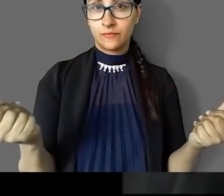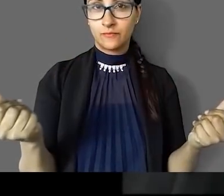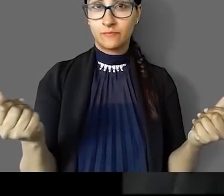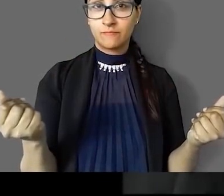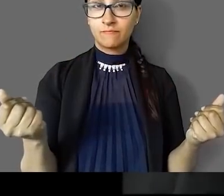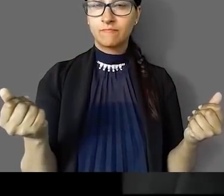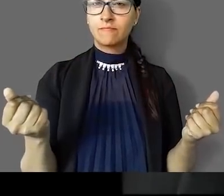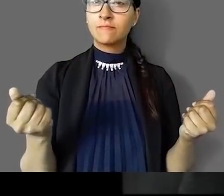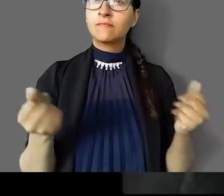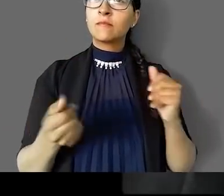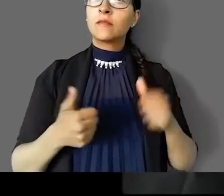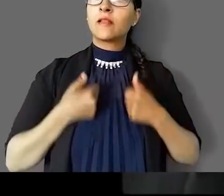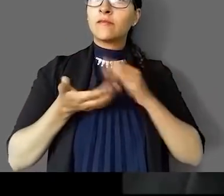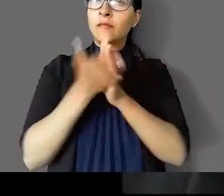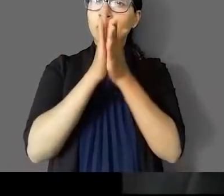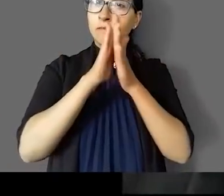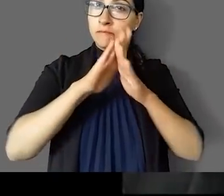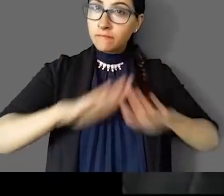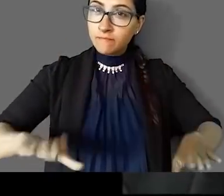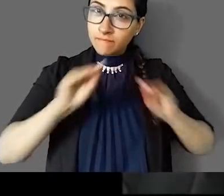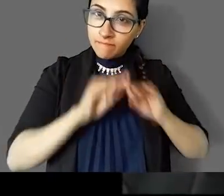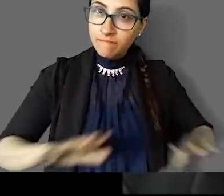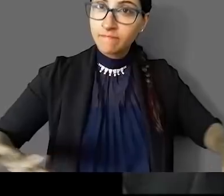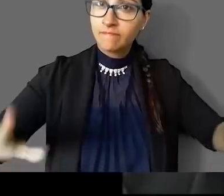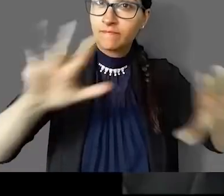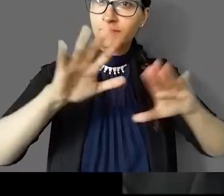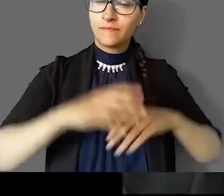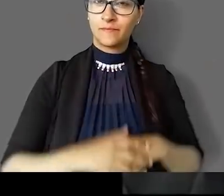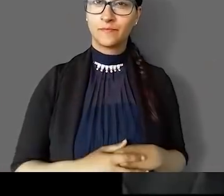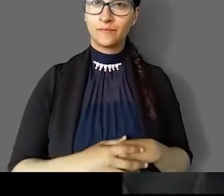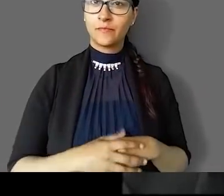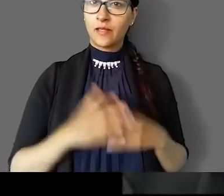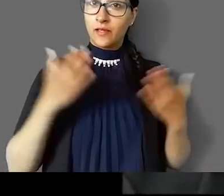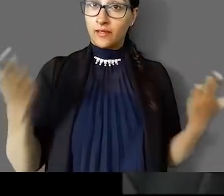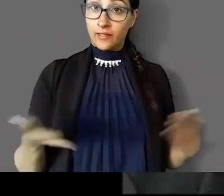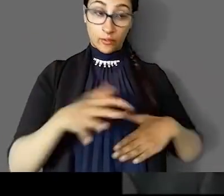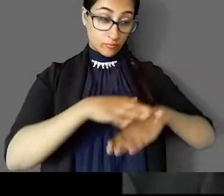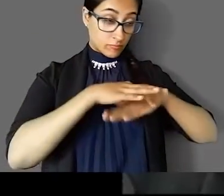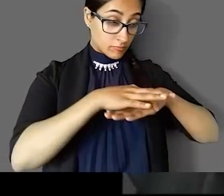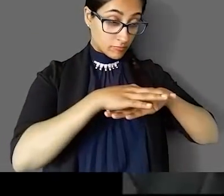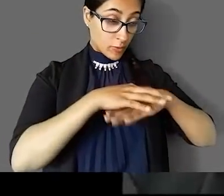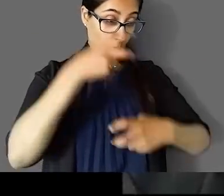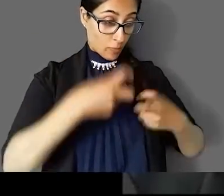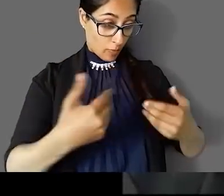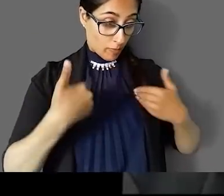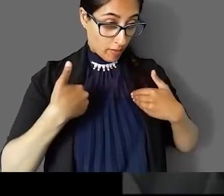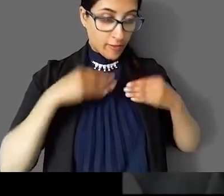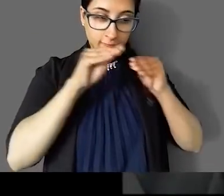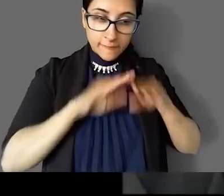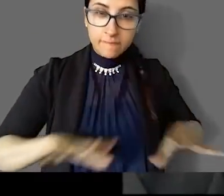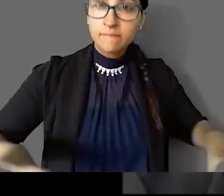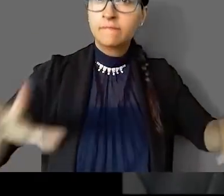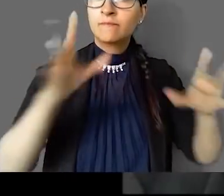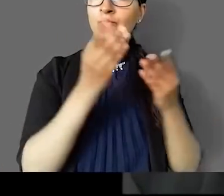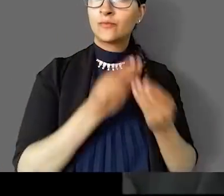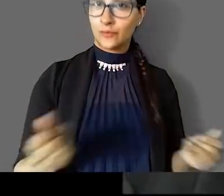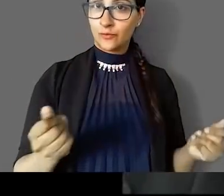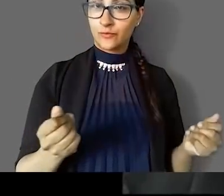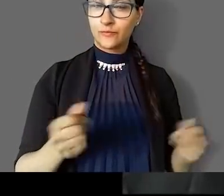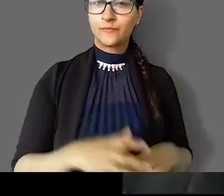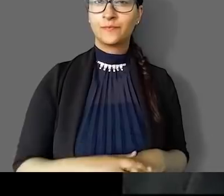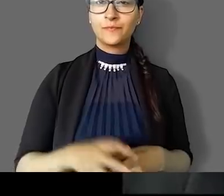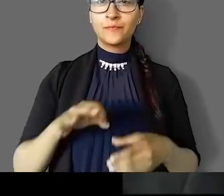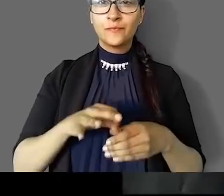peace, for the resolution of your worldly problems, for strength in the practice of